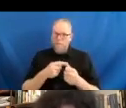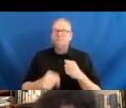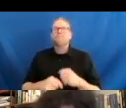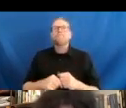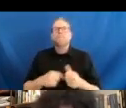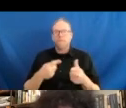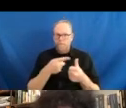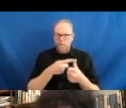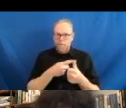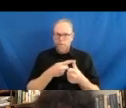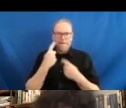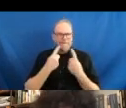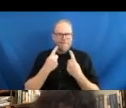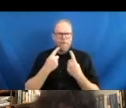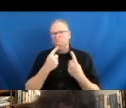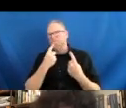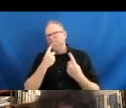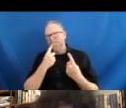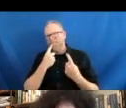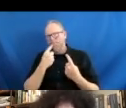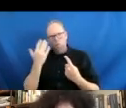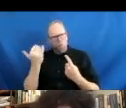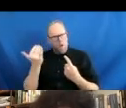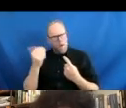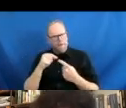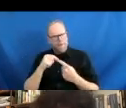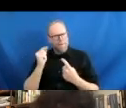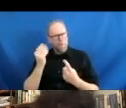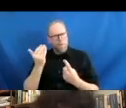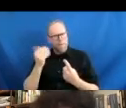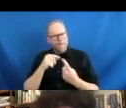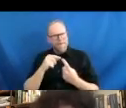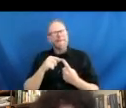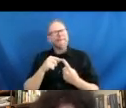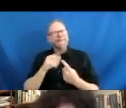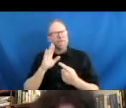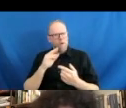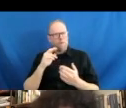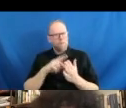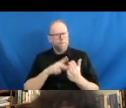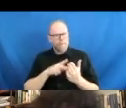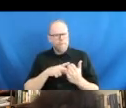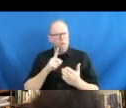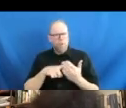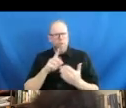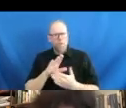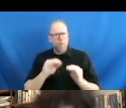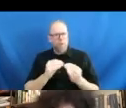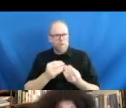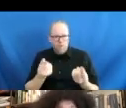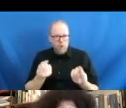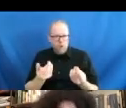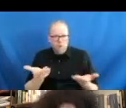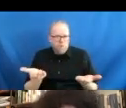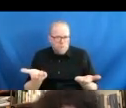First and foremost, consideration is purpose. The most important consideration is purpose. What will your organization do?